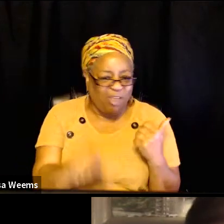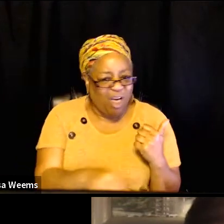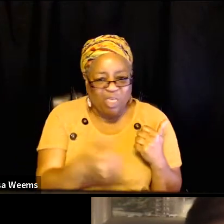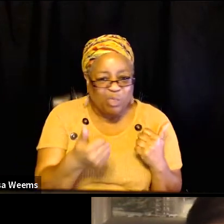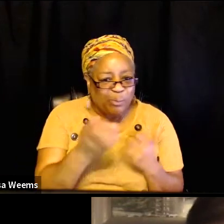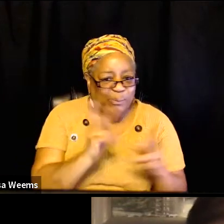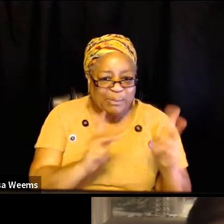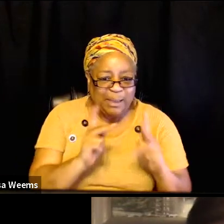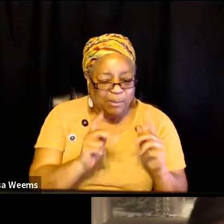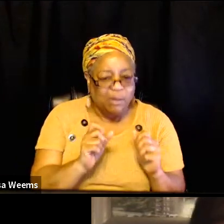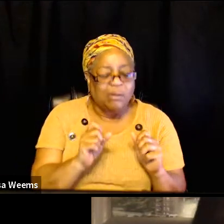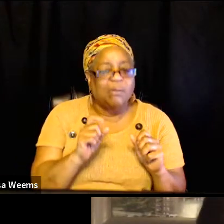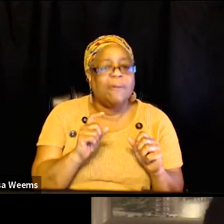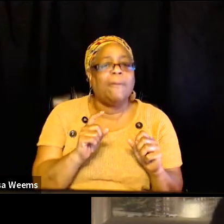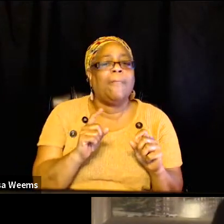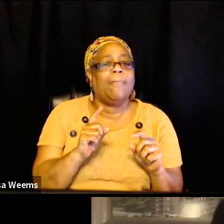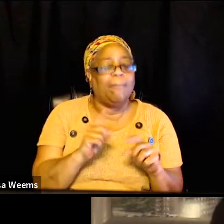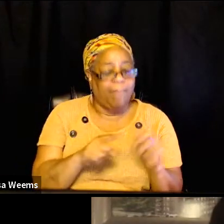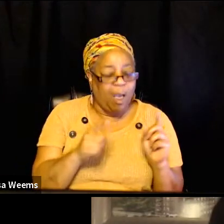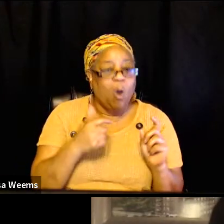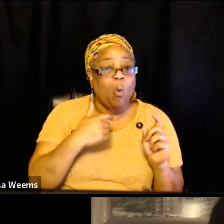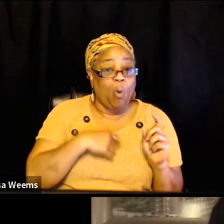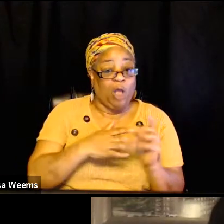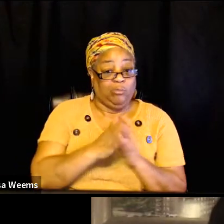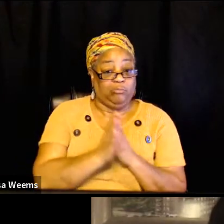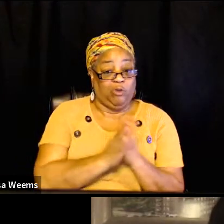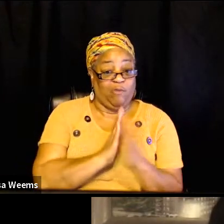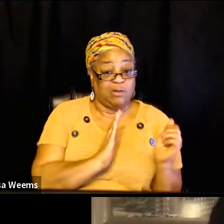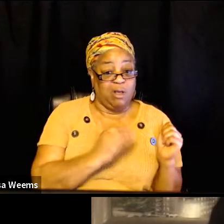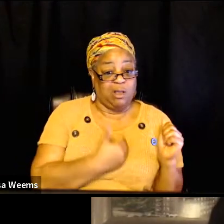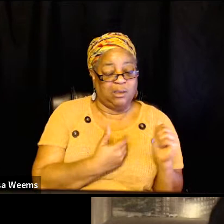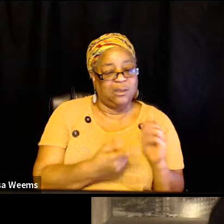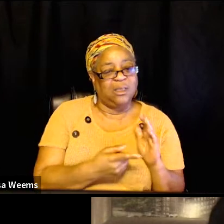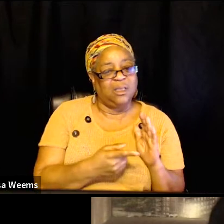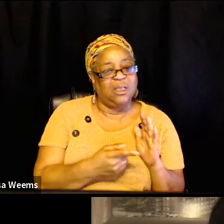way. But what drives us, it can be sometimes really